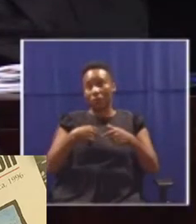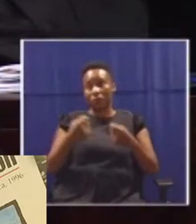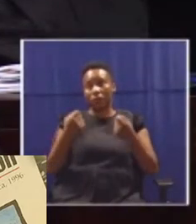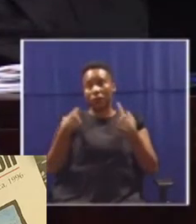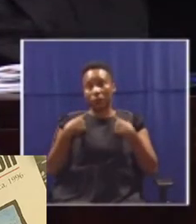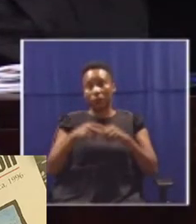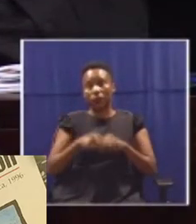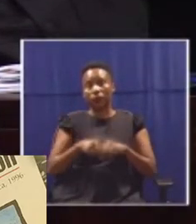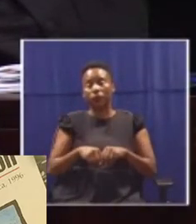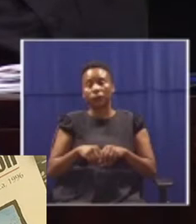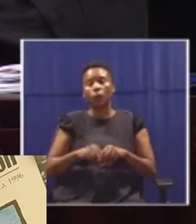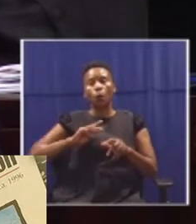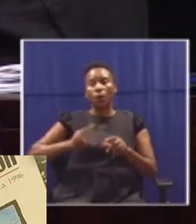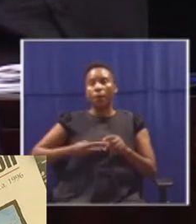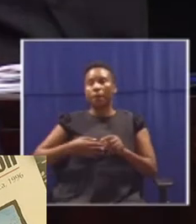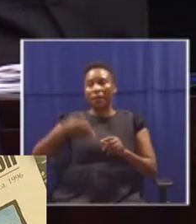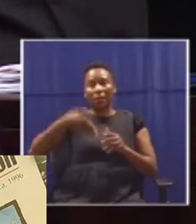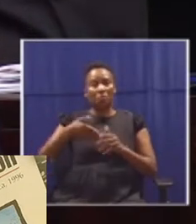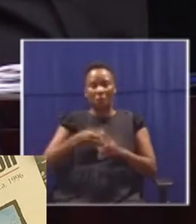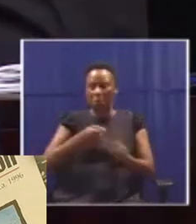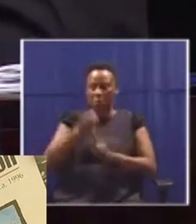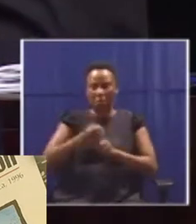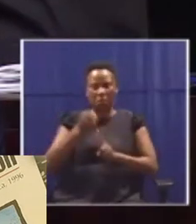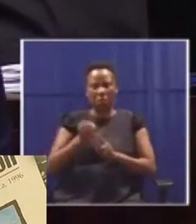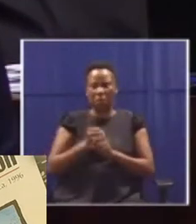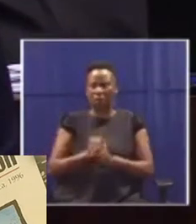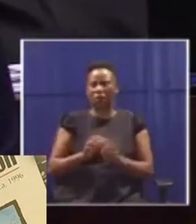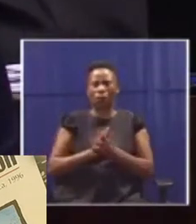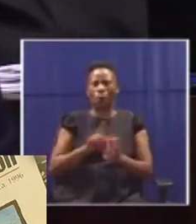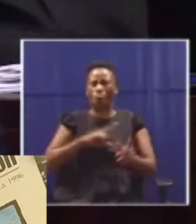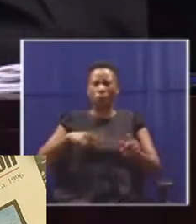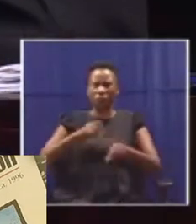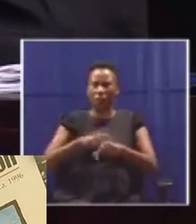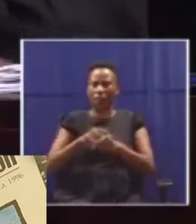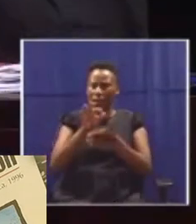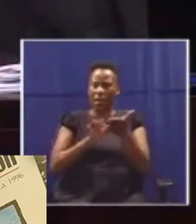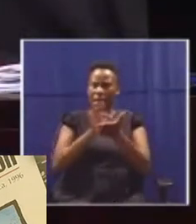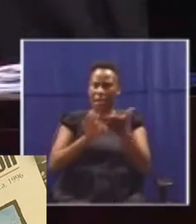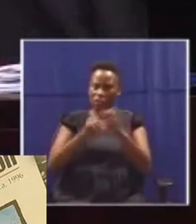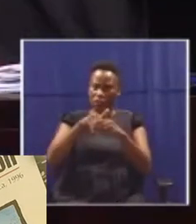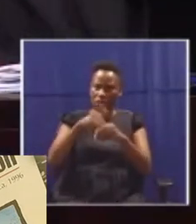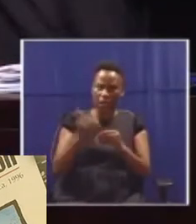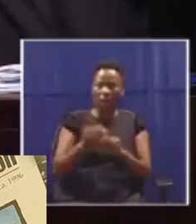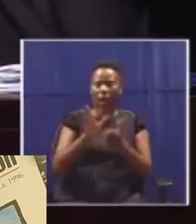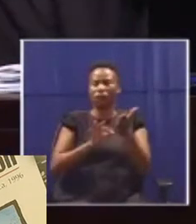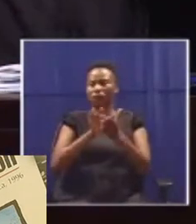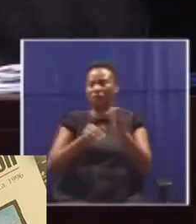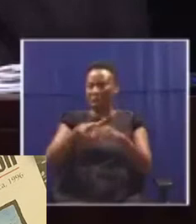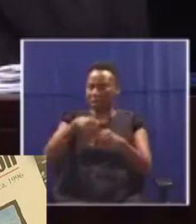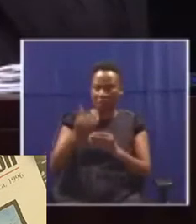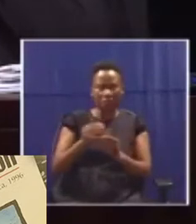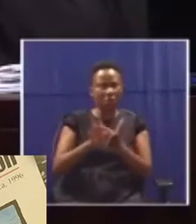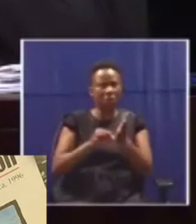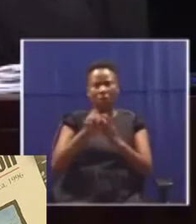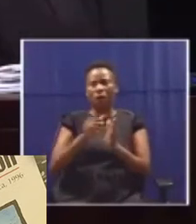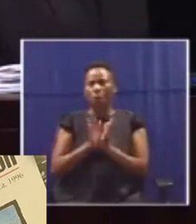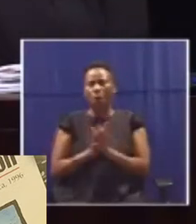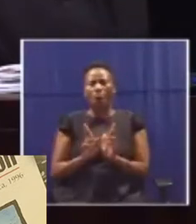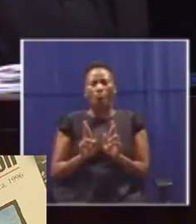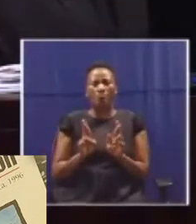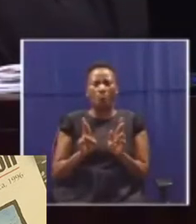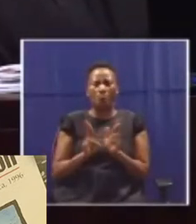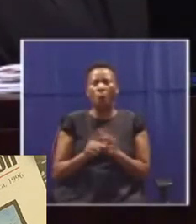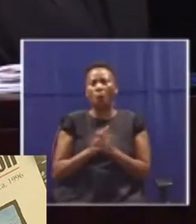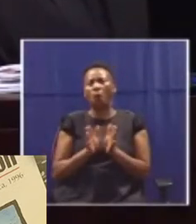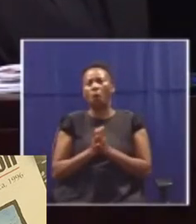We have held on for so long hoping for better days. Election after election, we are sold dreams that our votes will translate